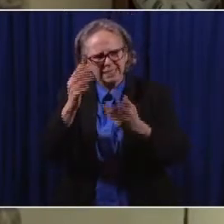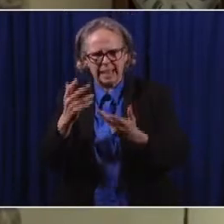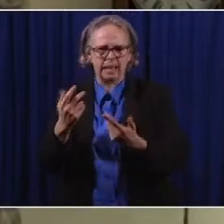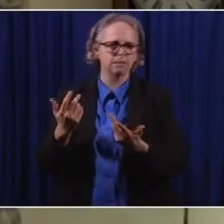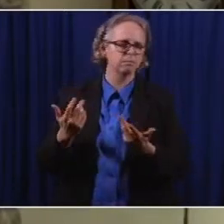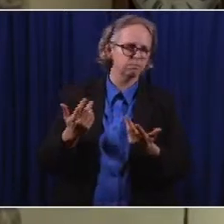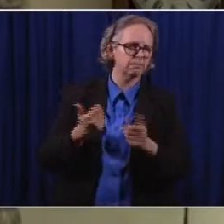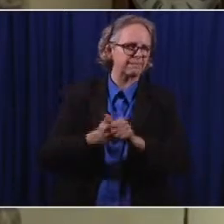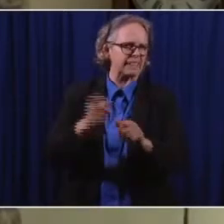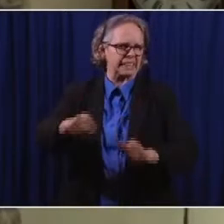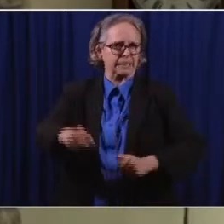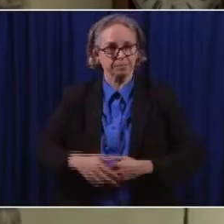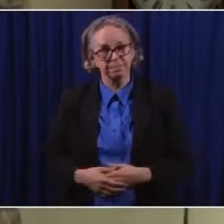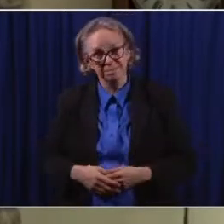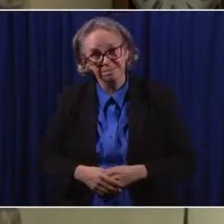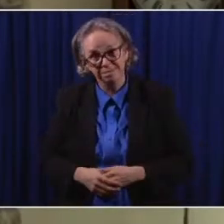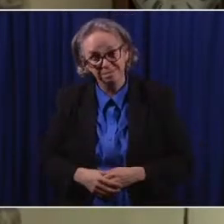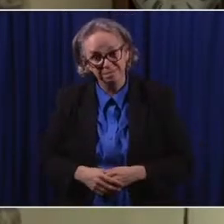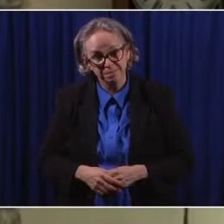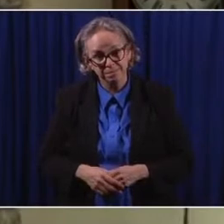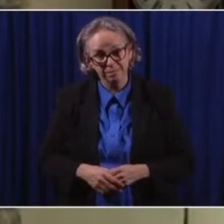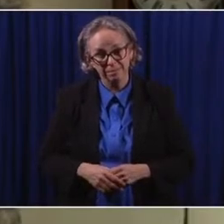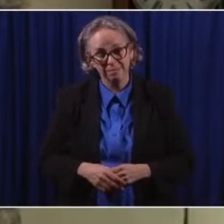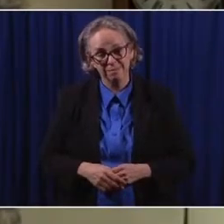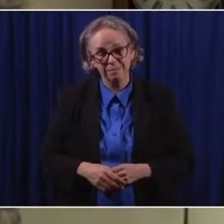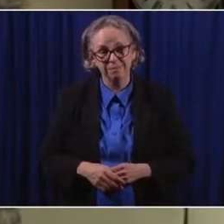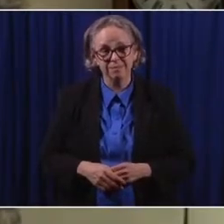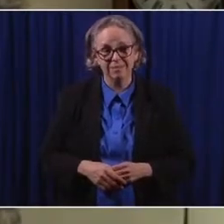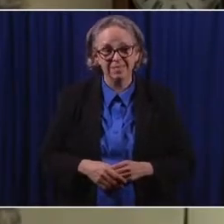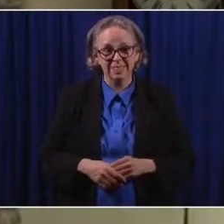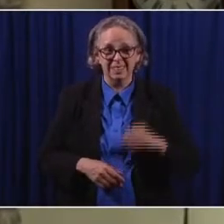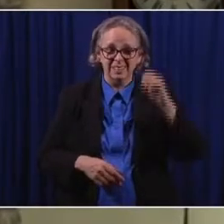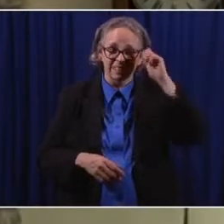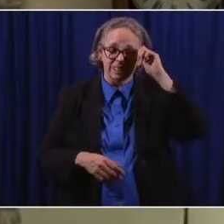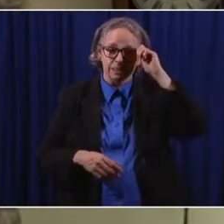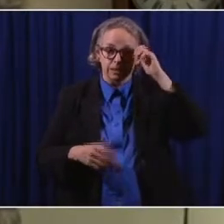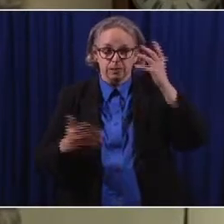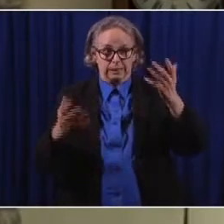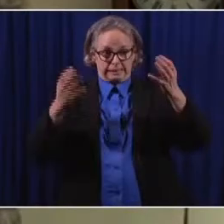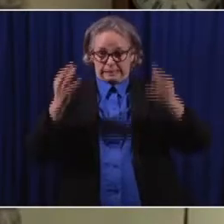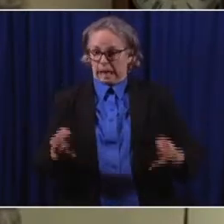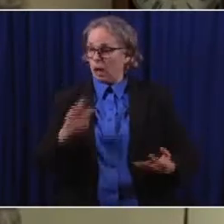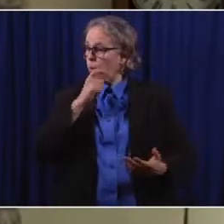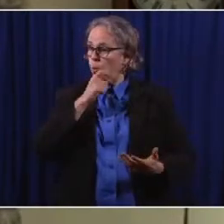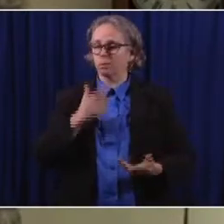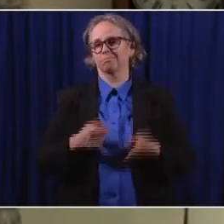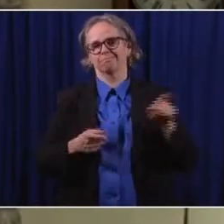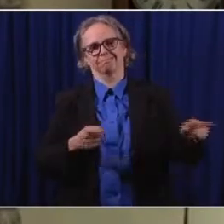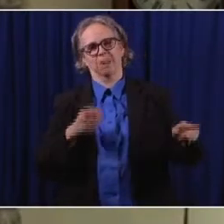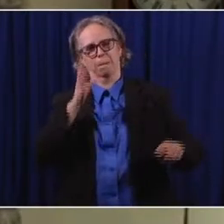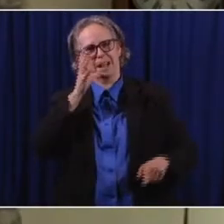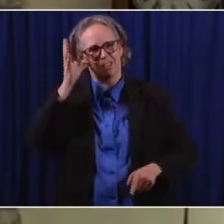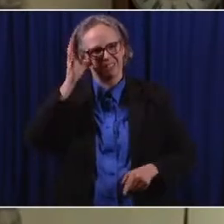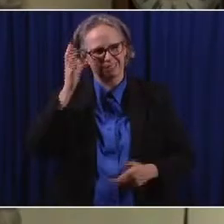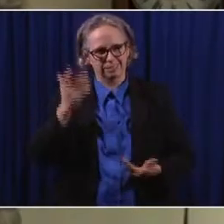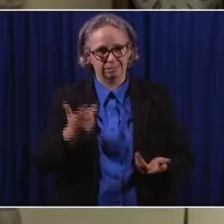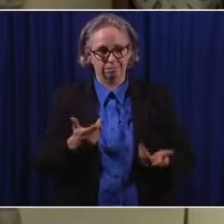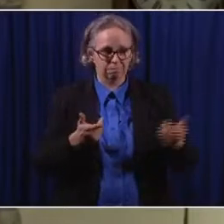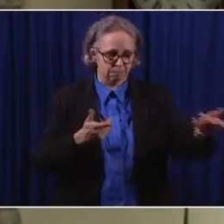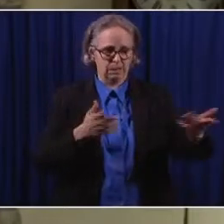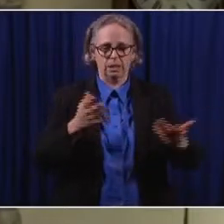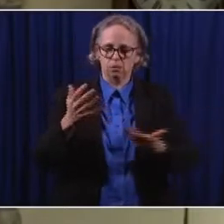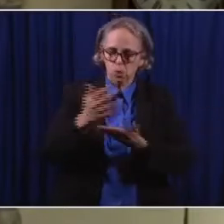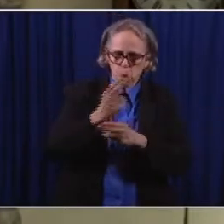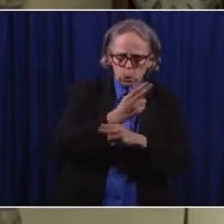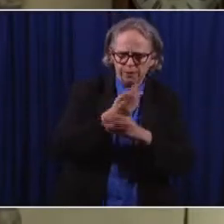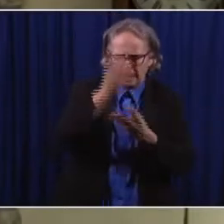these decisions as parents, you make those decisions based upon all the information that you can get. With our